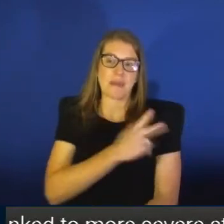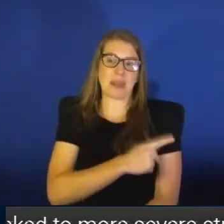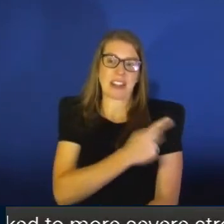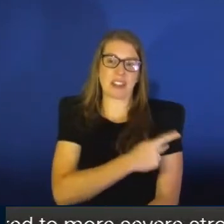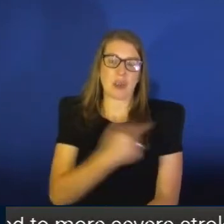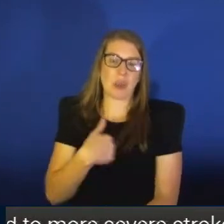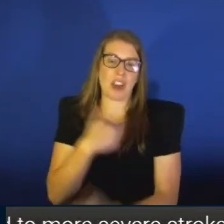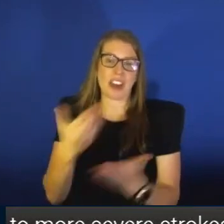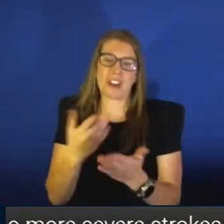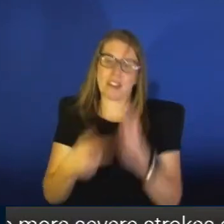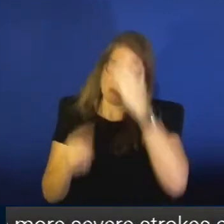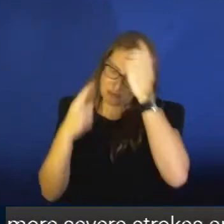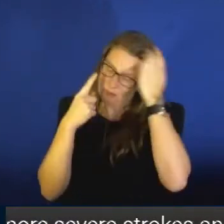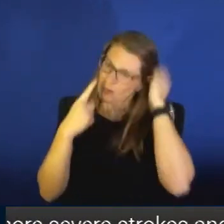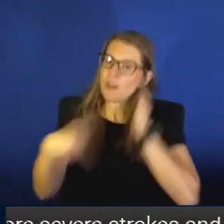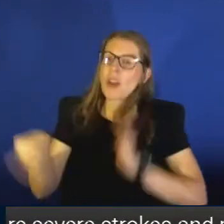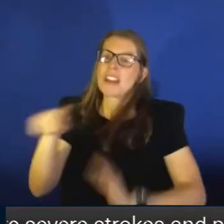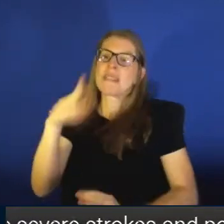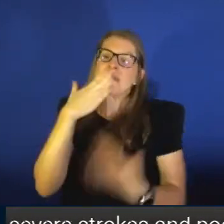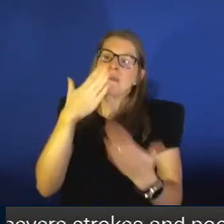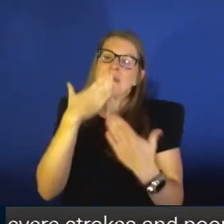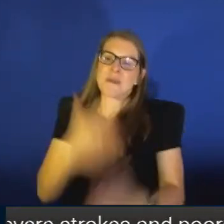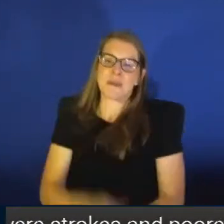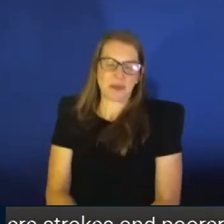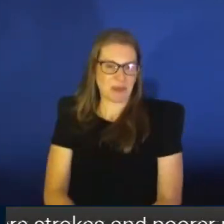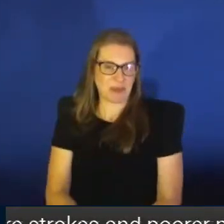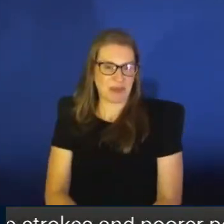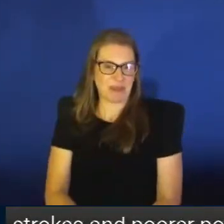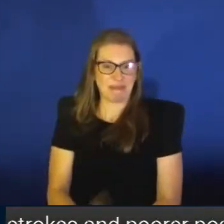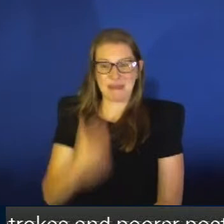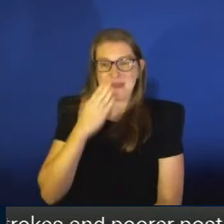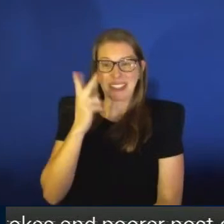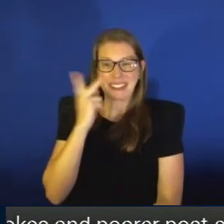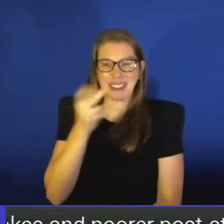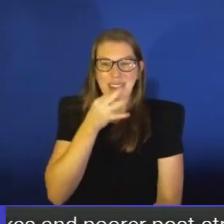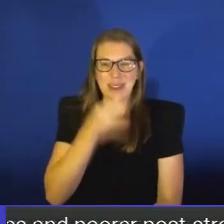them. Thank you, Jessica. Thanks, Judy. We'll see you soon.